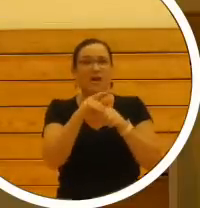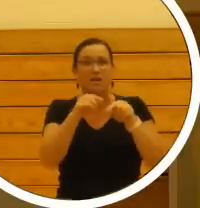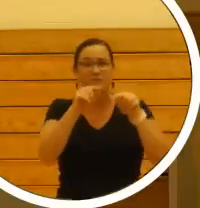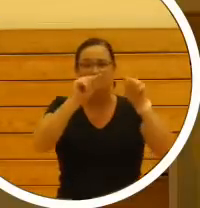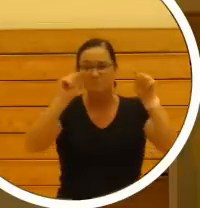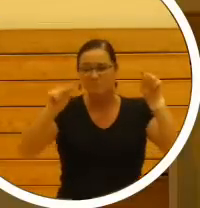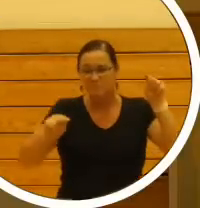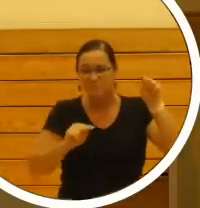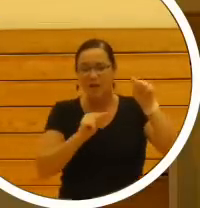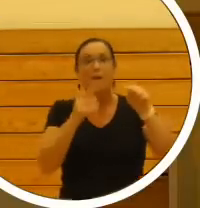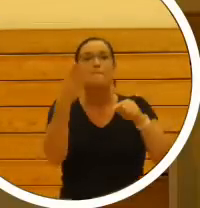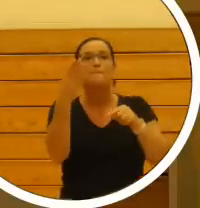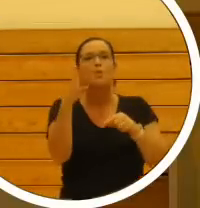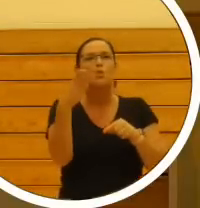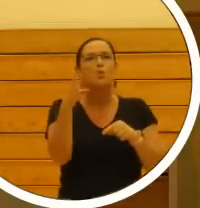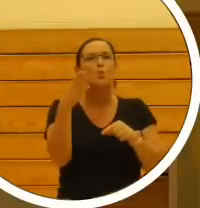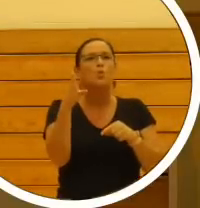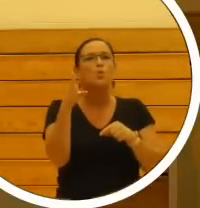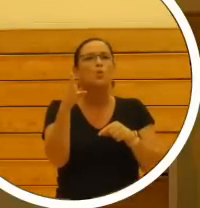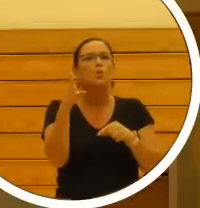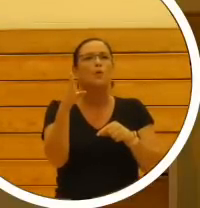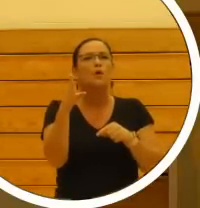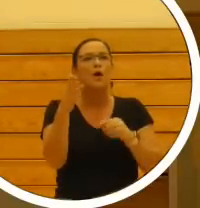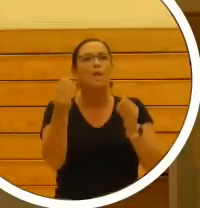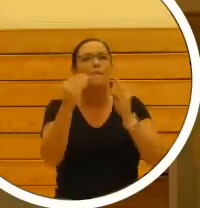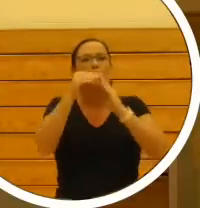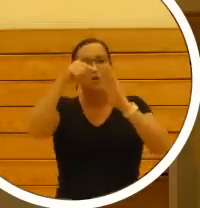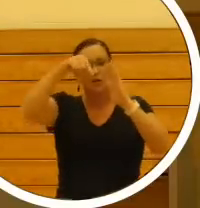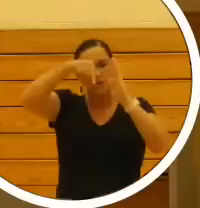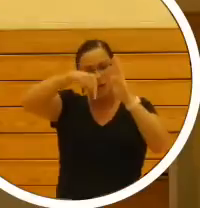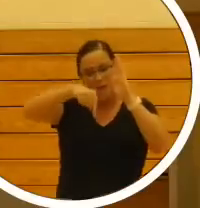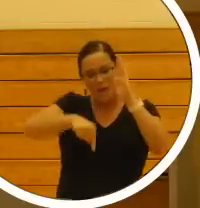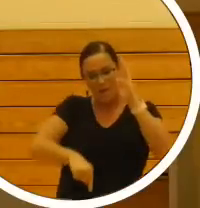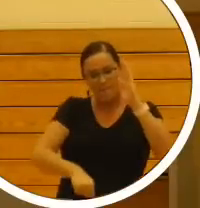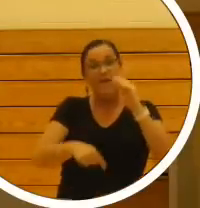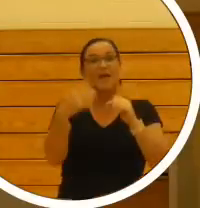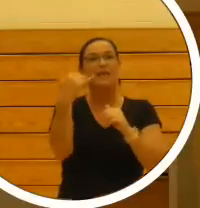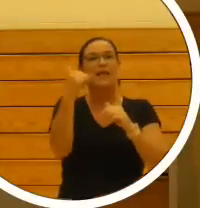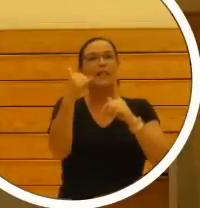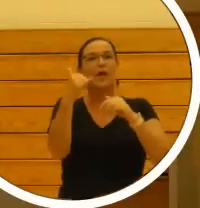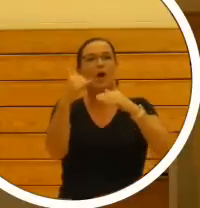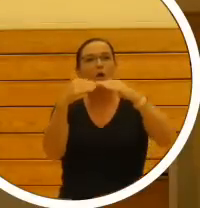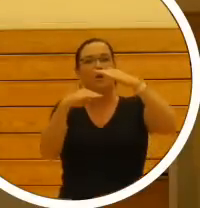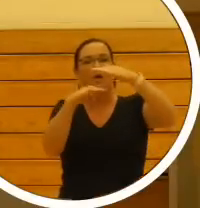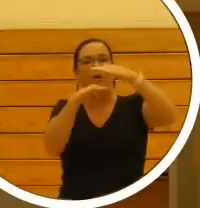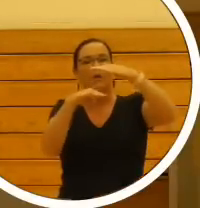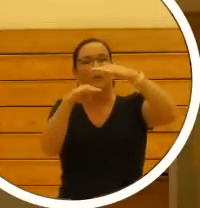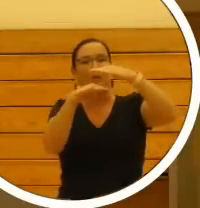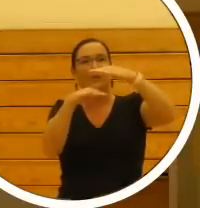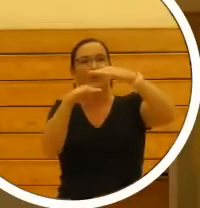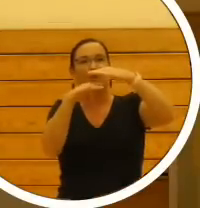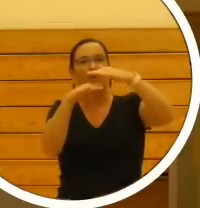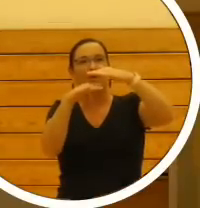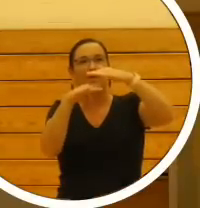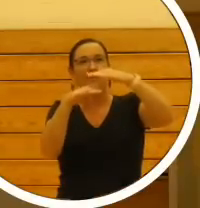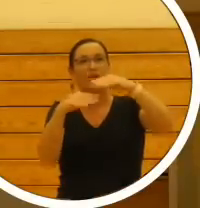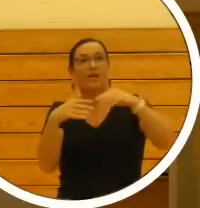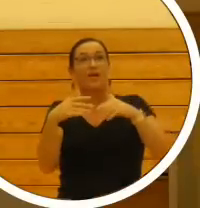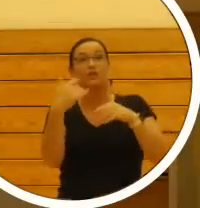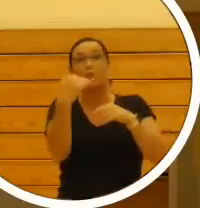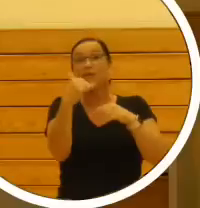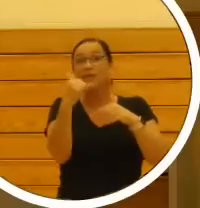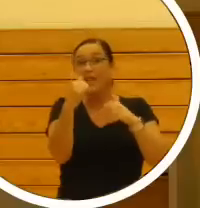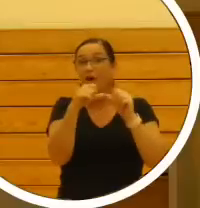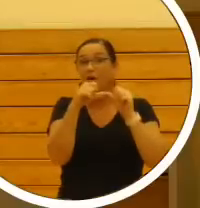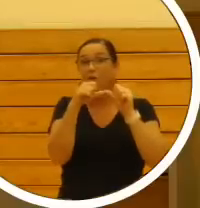earthquakes, the blue ones though, are much, much deeper than the yellow ones. And the blue ones are the ones that have been persistent for